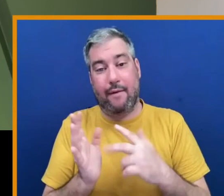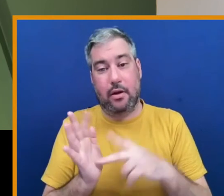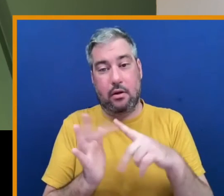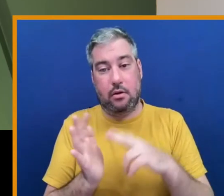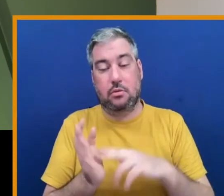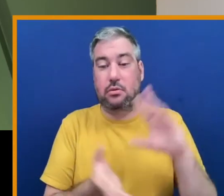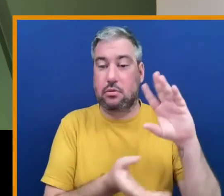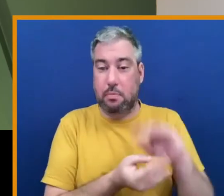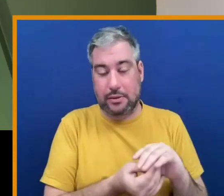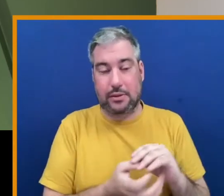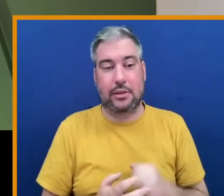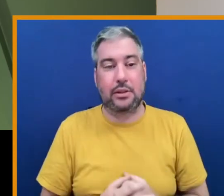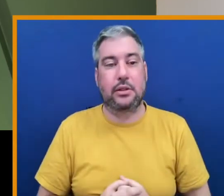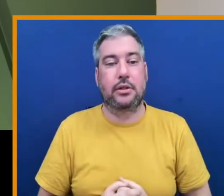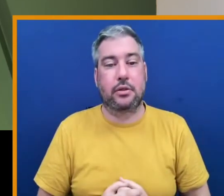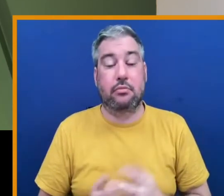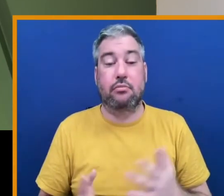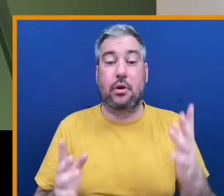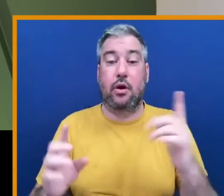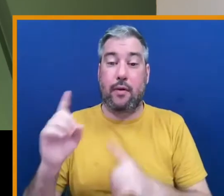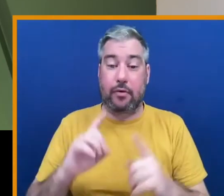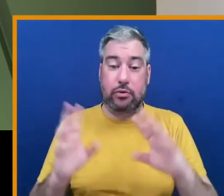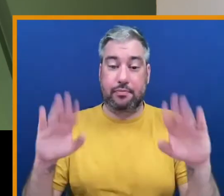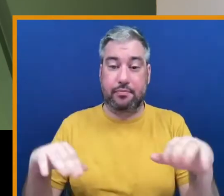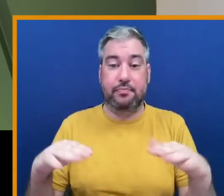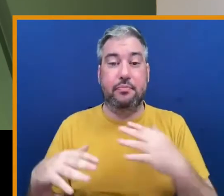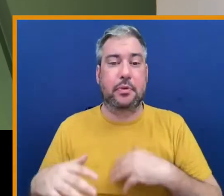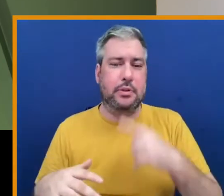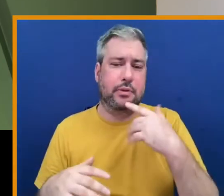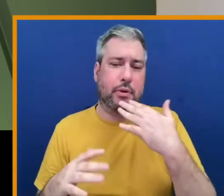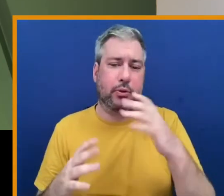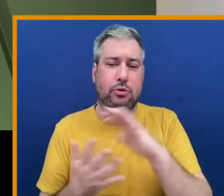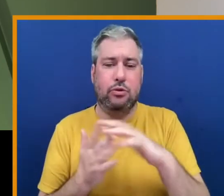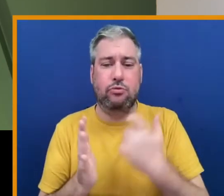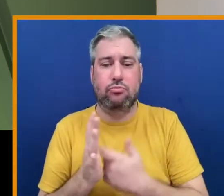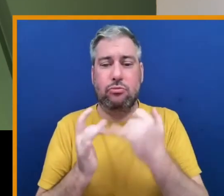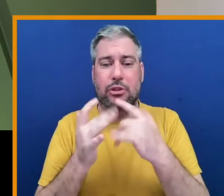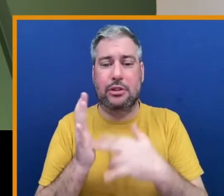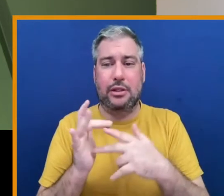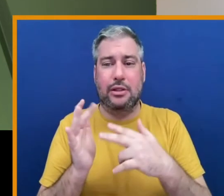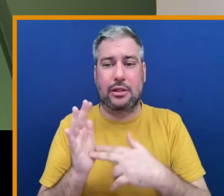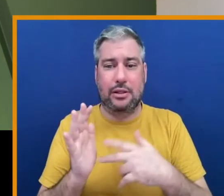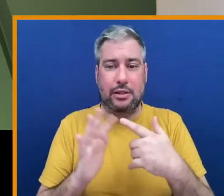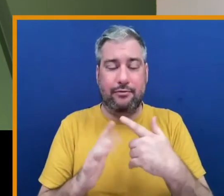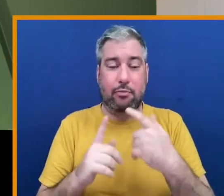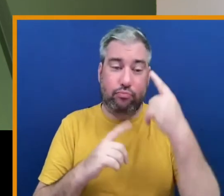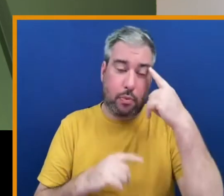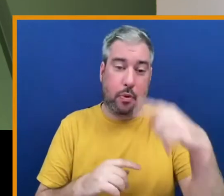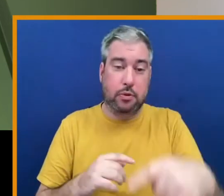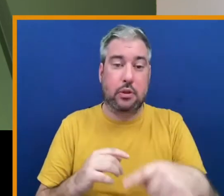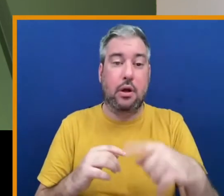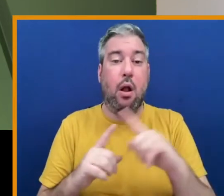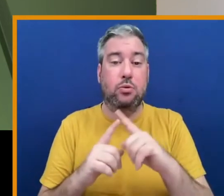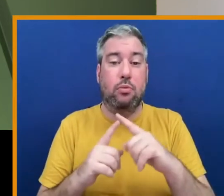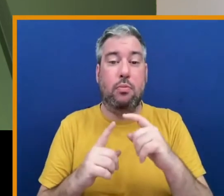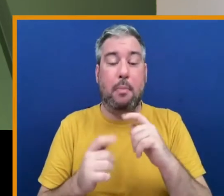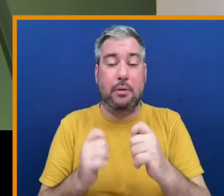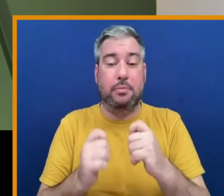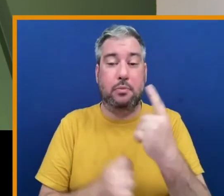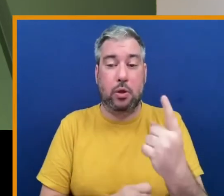the proposers of Amendment 1 and 2. They've collectively proposed a number of strong policies to deal with the cost of living crisis.